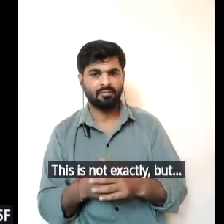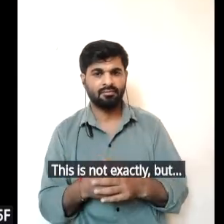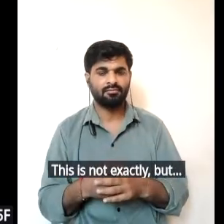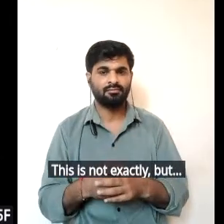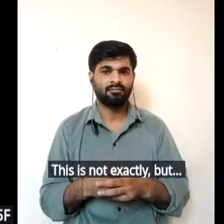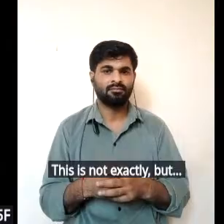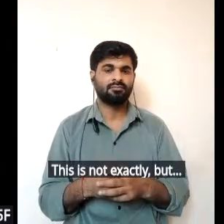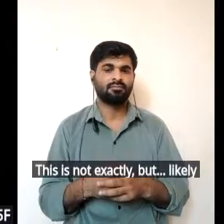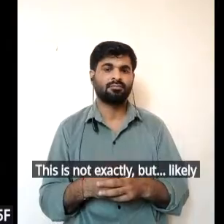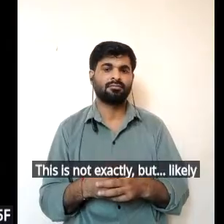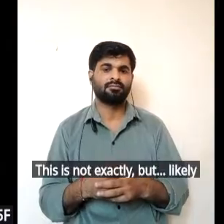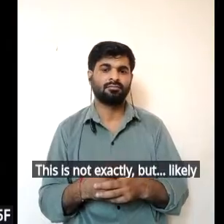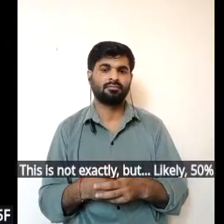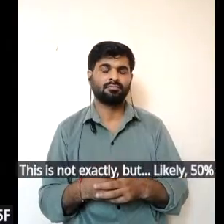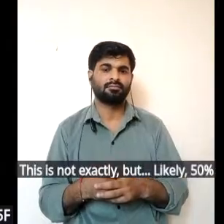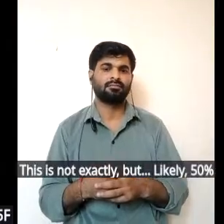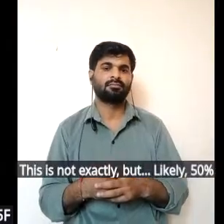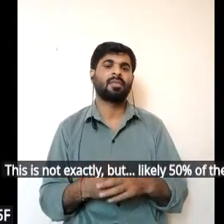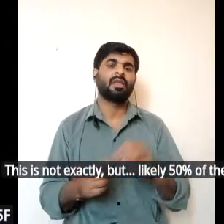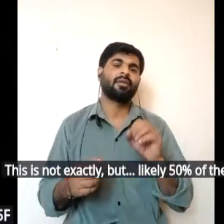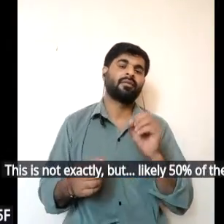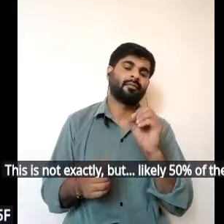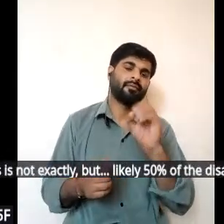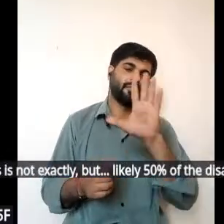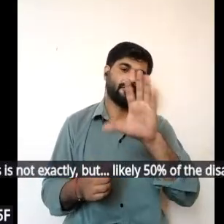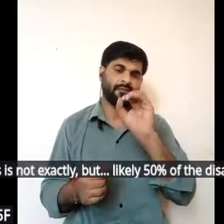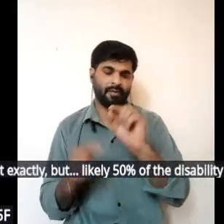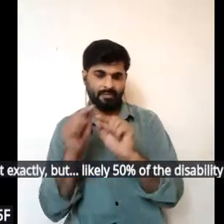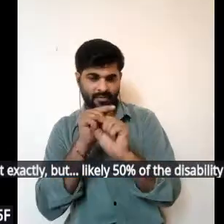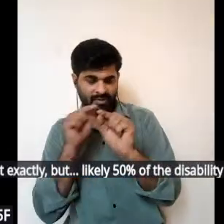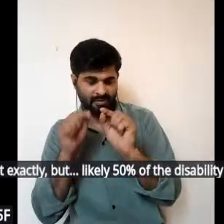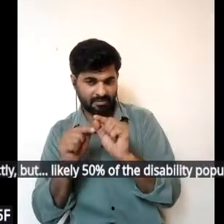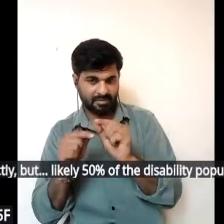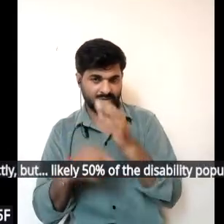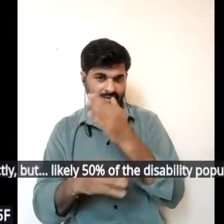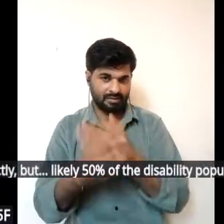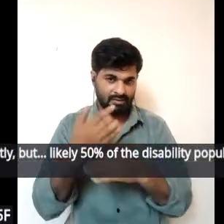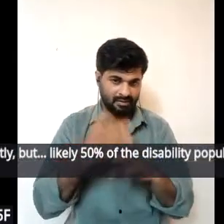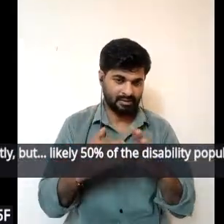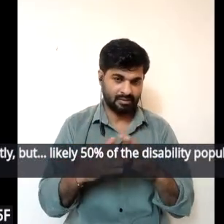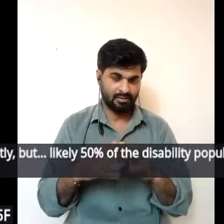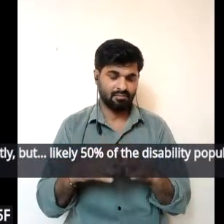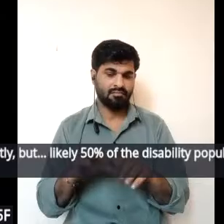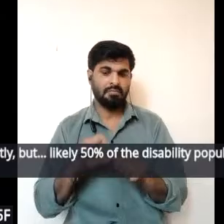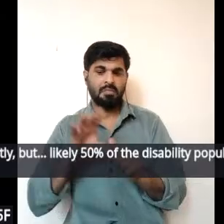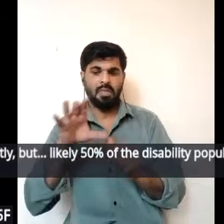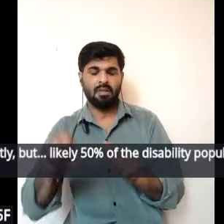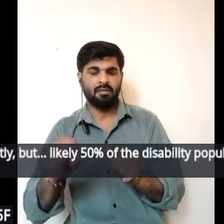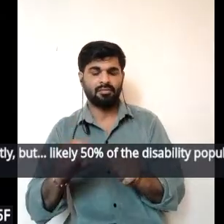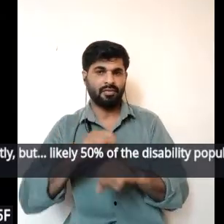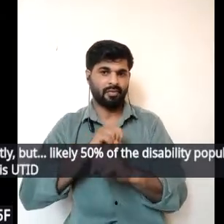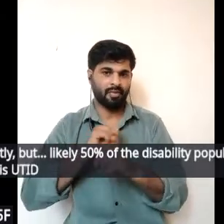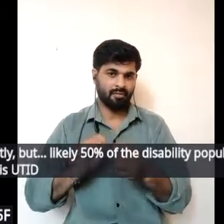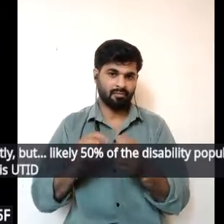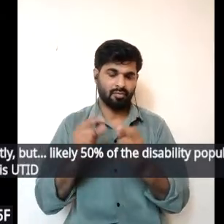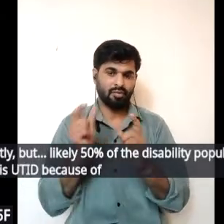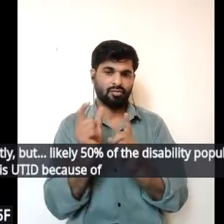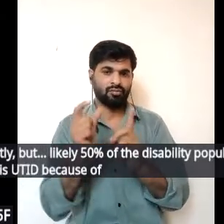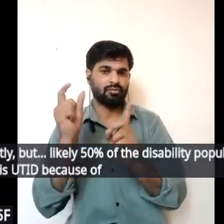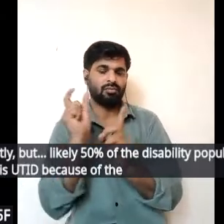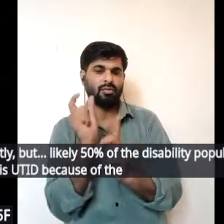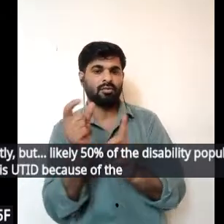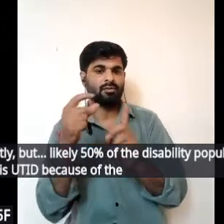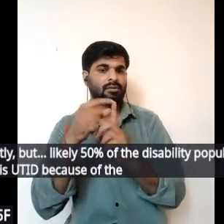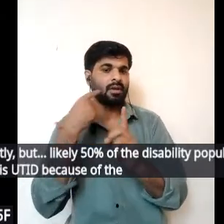likely 50% of the disability population are unable to avail even this UDID because of the this